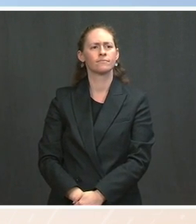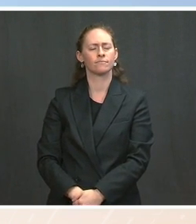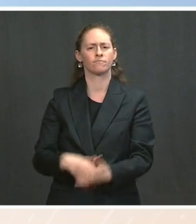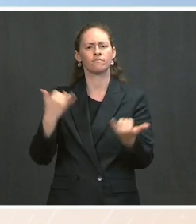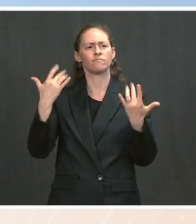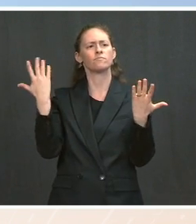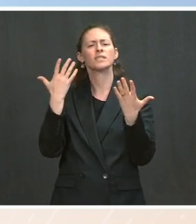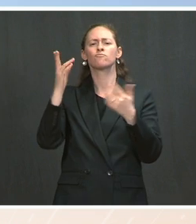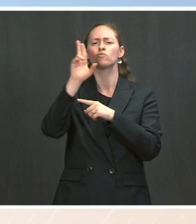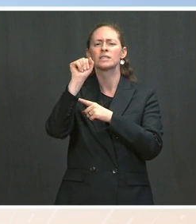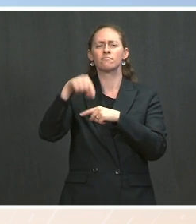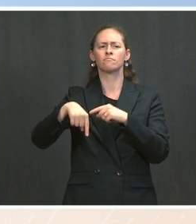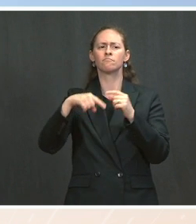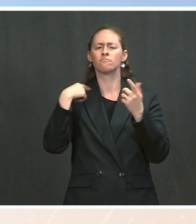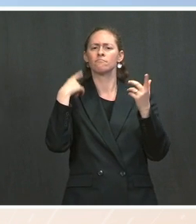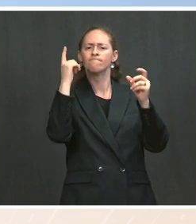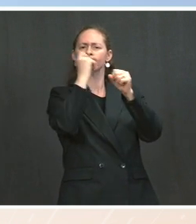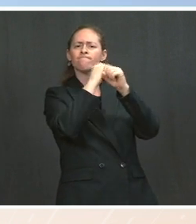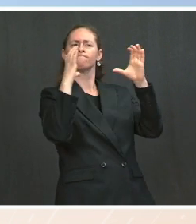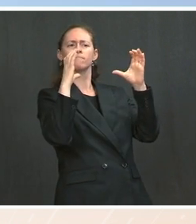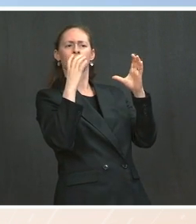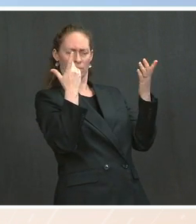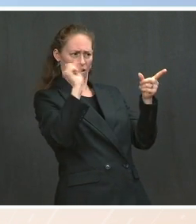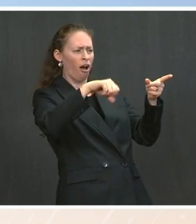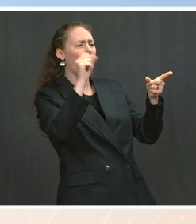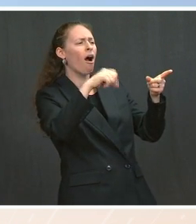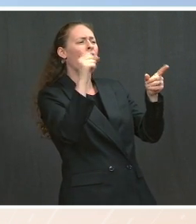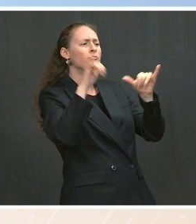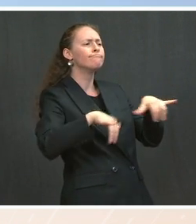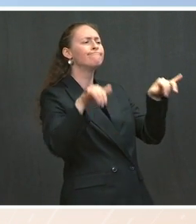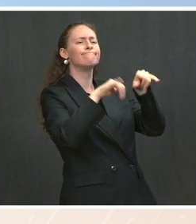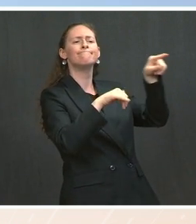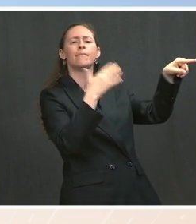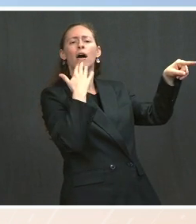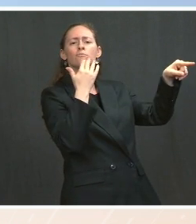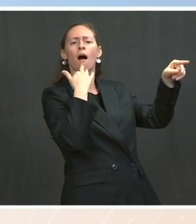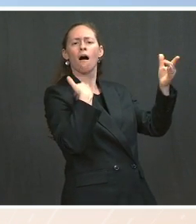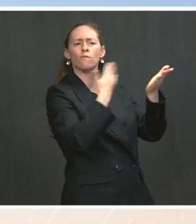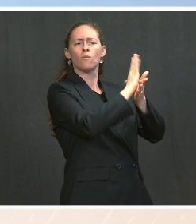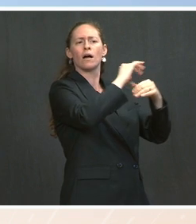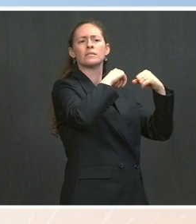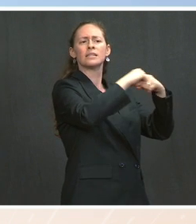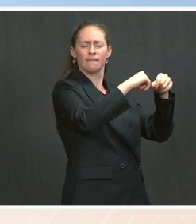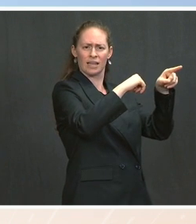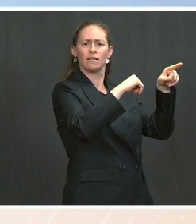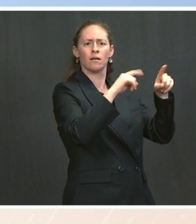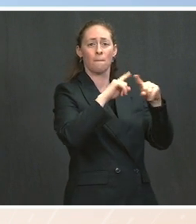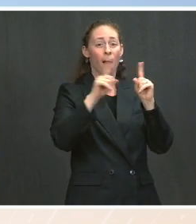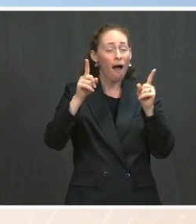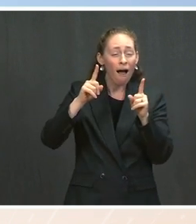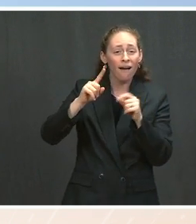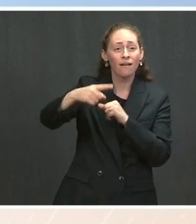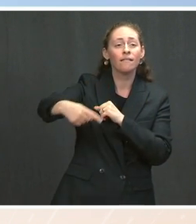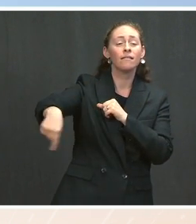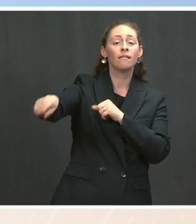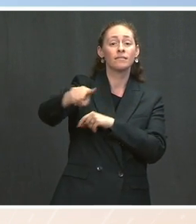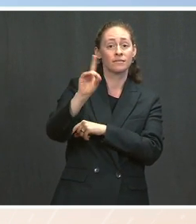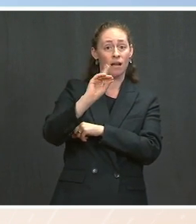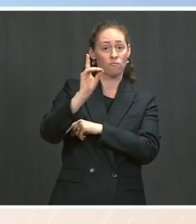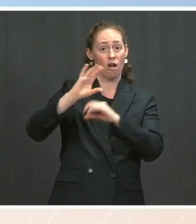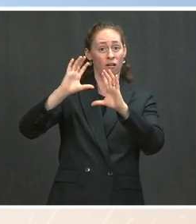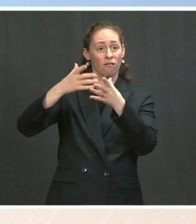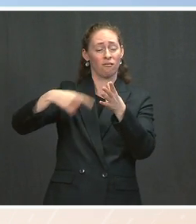has a right to defend itself. And there are a lot of Democrats who, I think, from what we heard them say this week, they don't